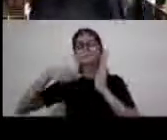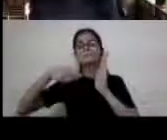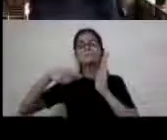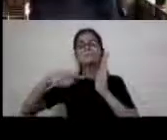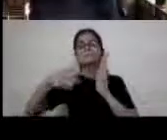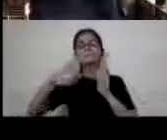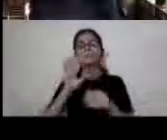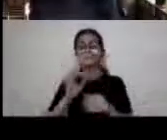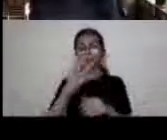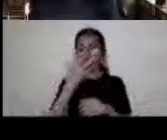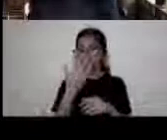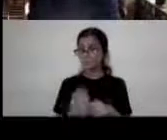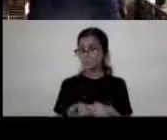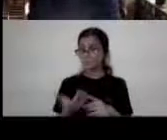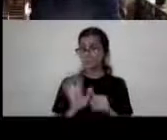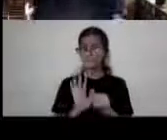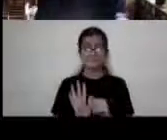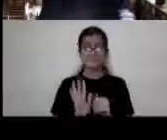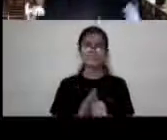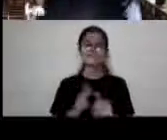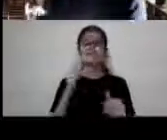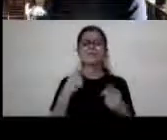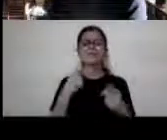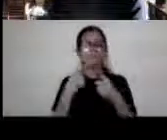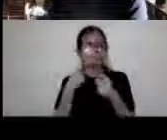way. We were talking,